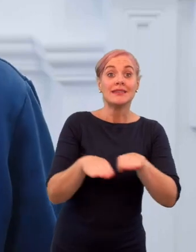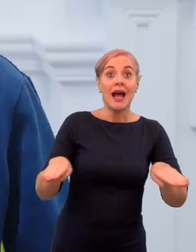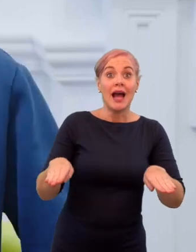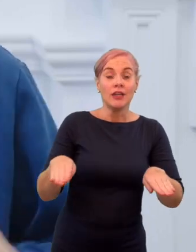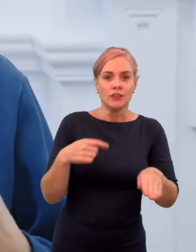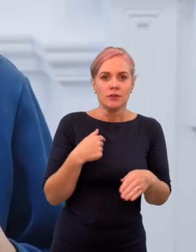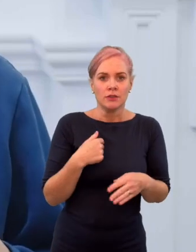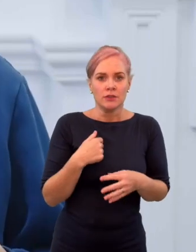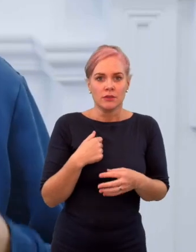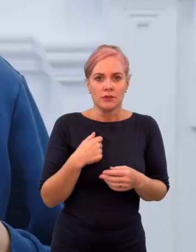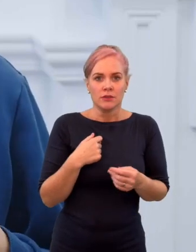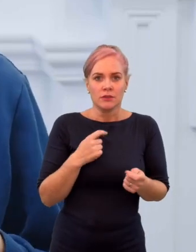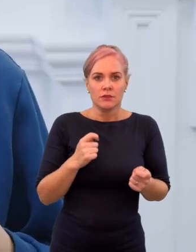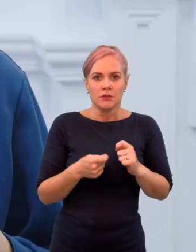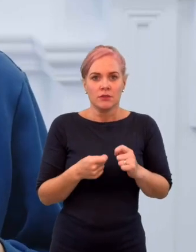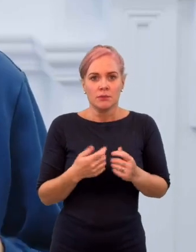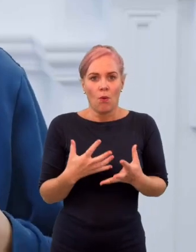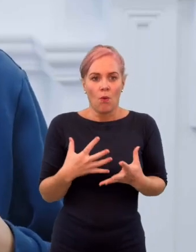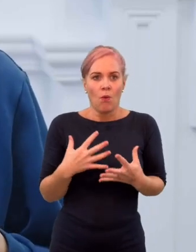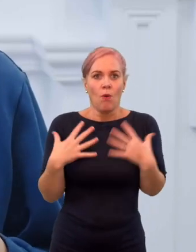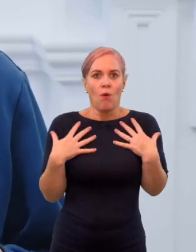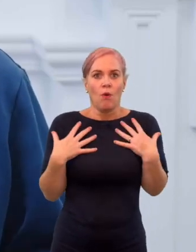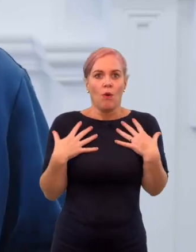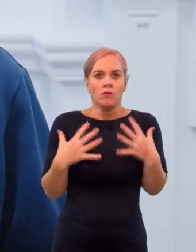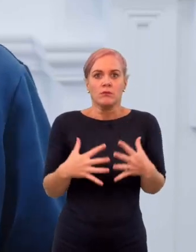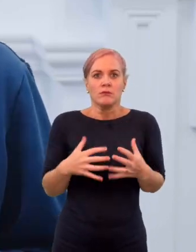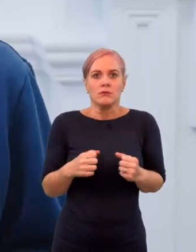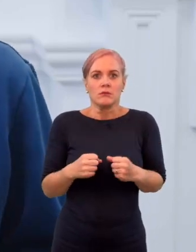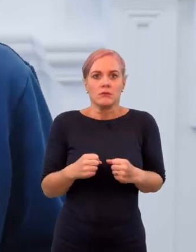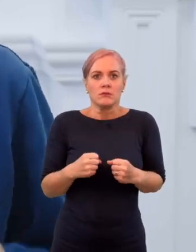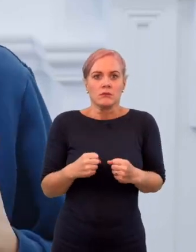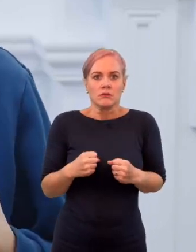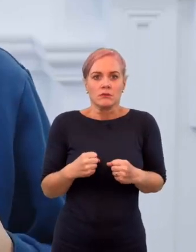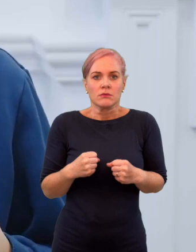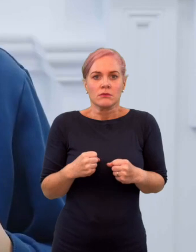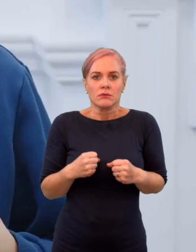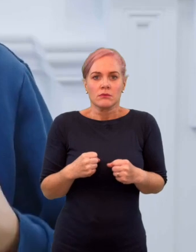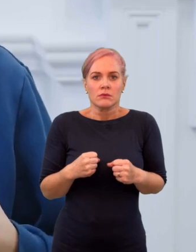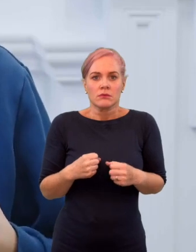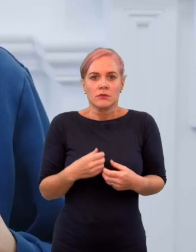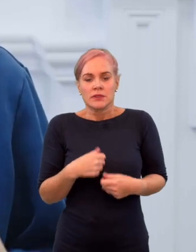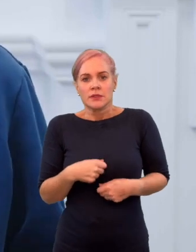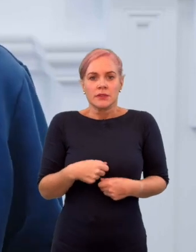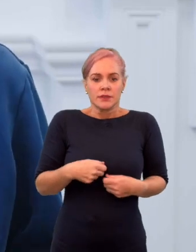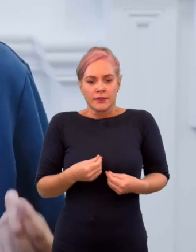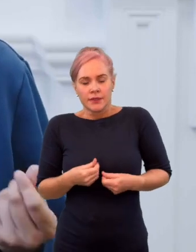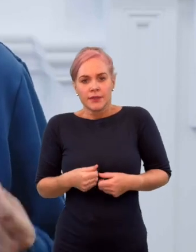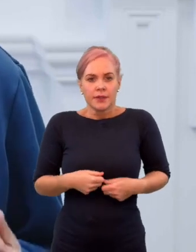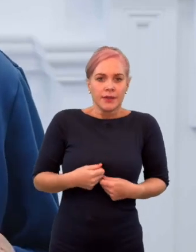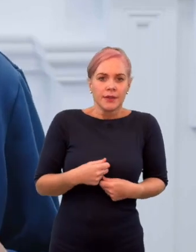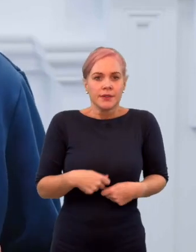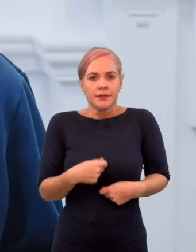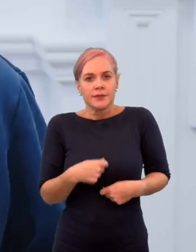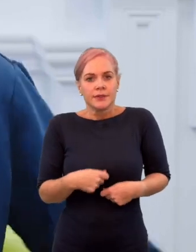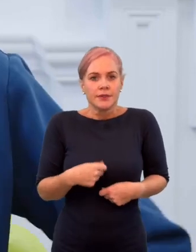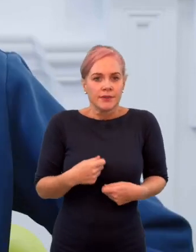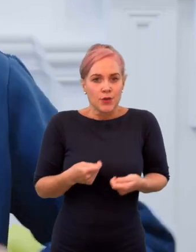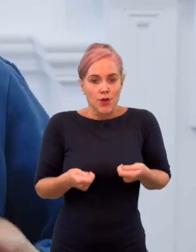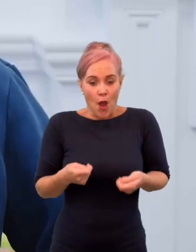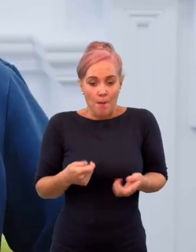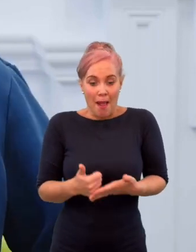on stage and it's that whole, okay, the physicality's changed. She's like, her stance is a lot more frozen and she's going to fiddle with